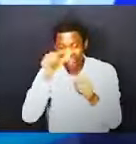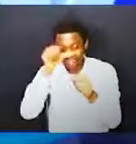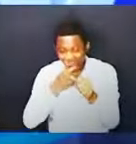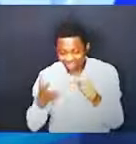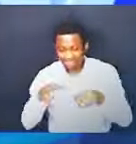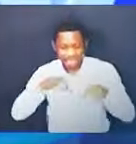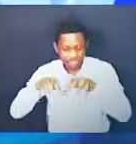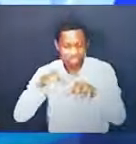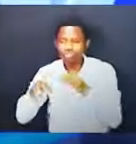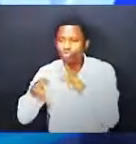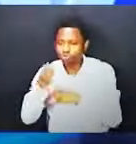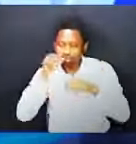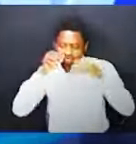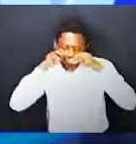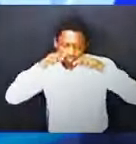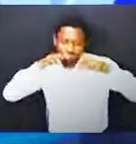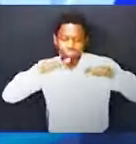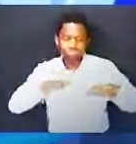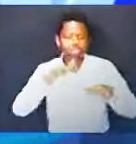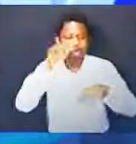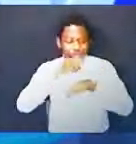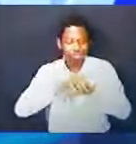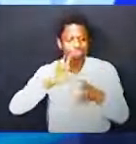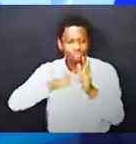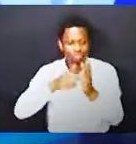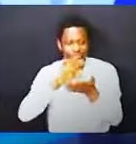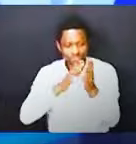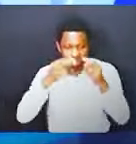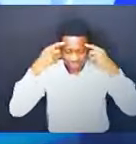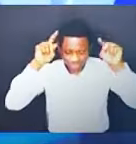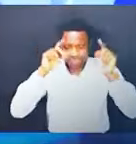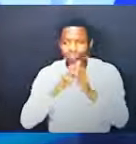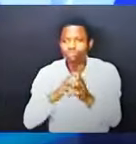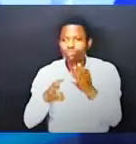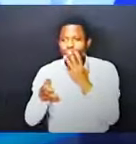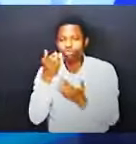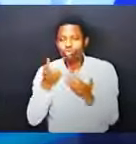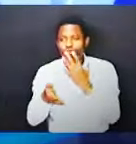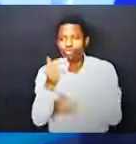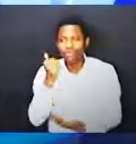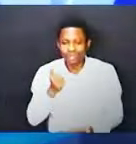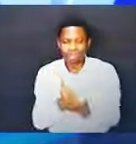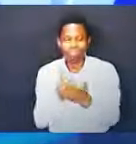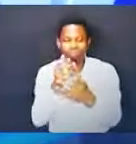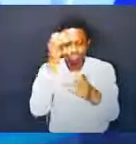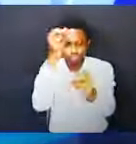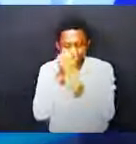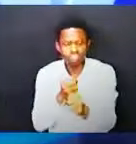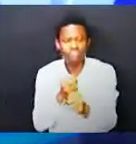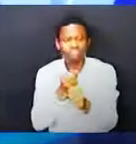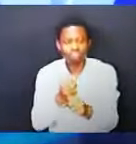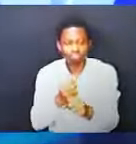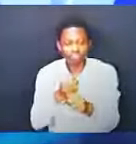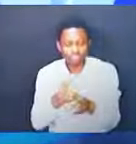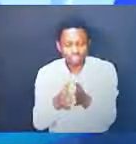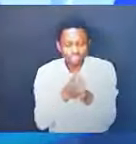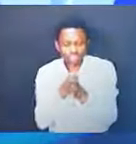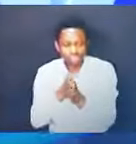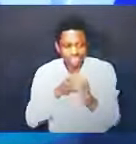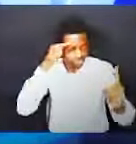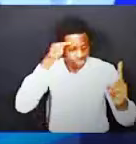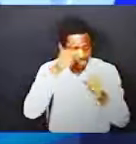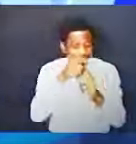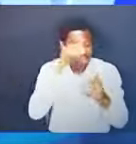And help us to achieve the desired goal for which he has granted us this team